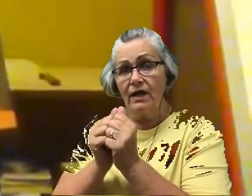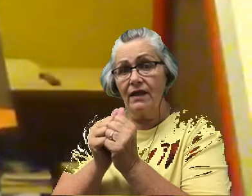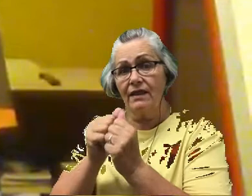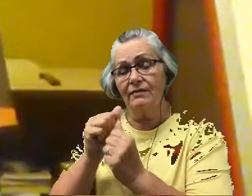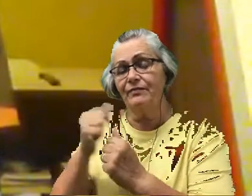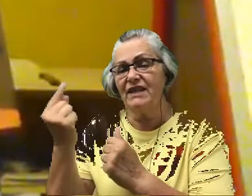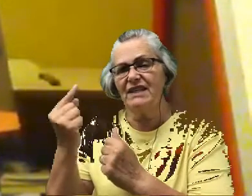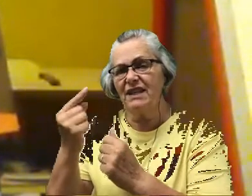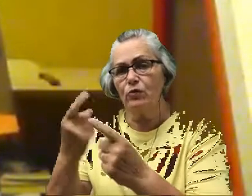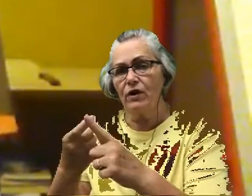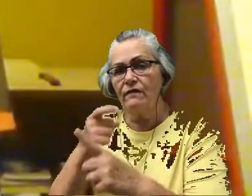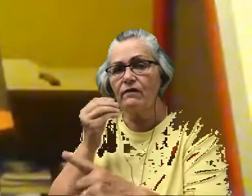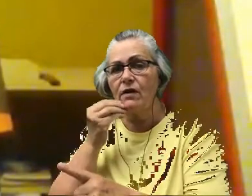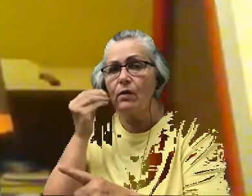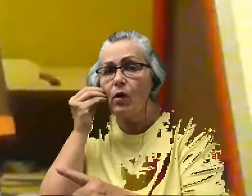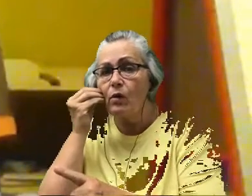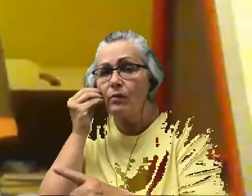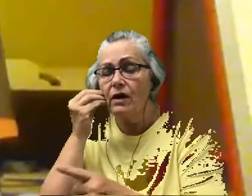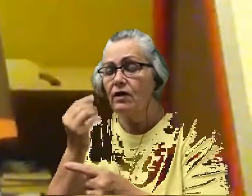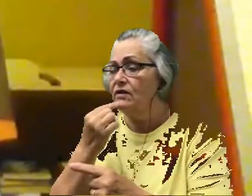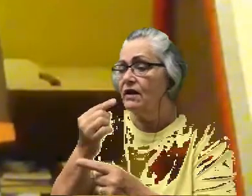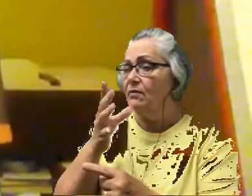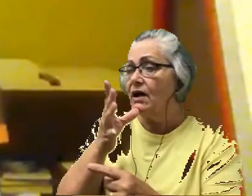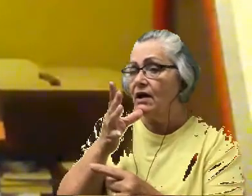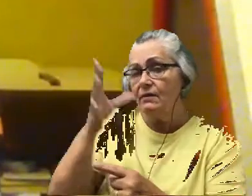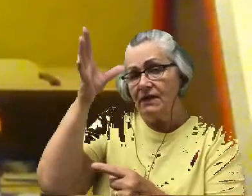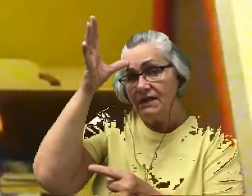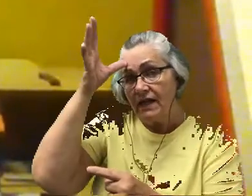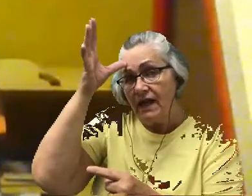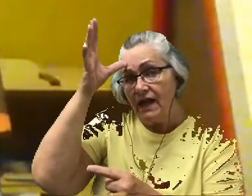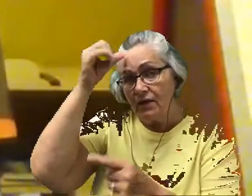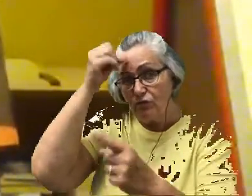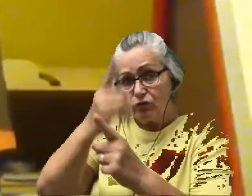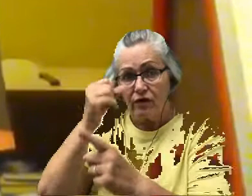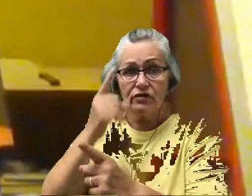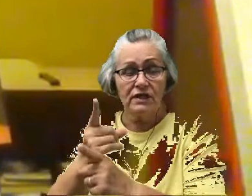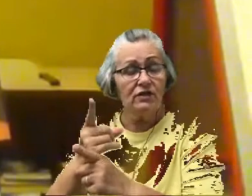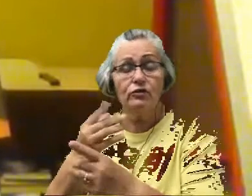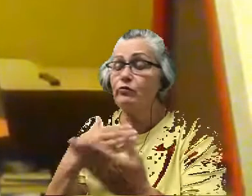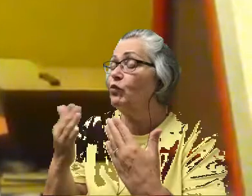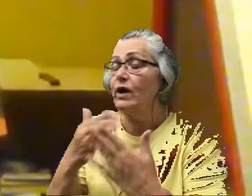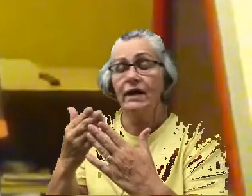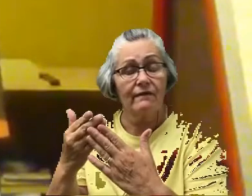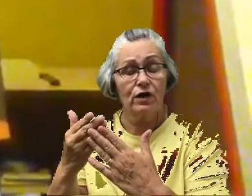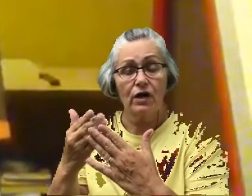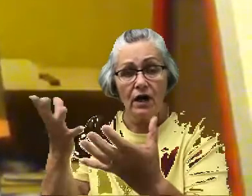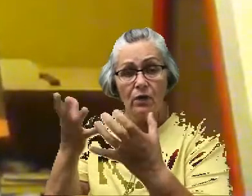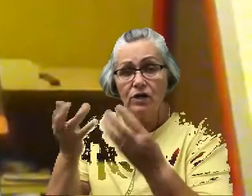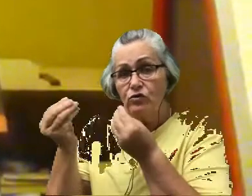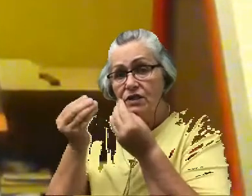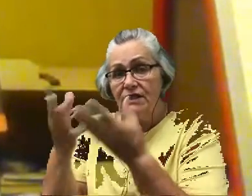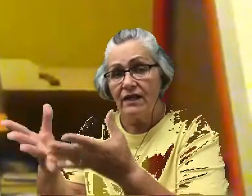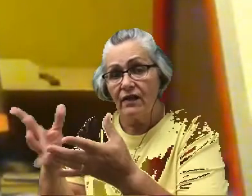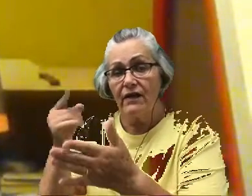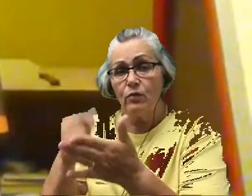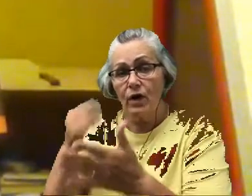can go tell either maybe mom or dad or grandma or brother or sister or anybody from home.